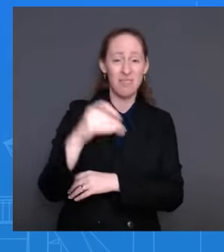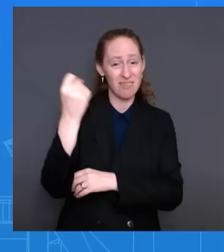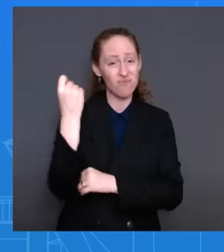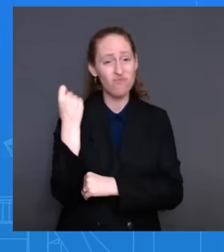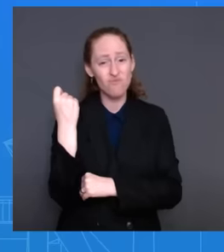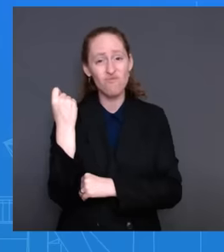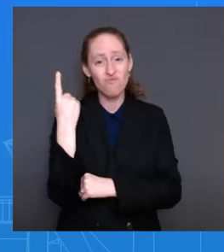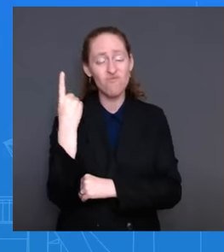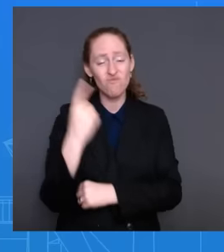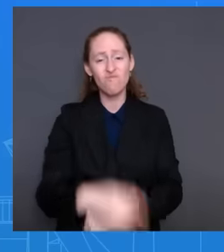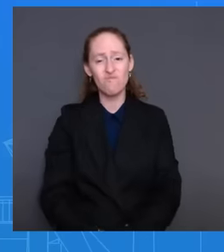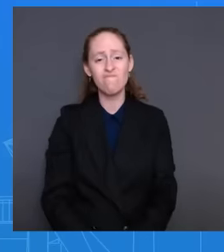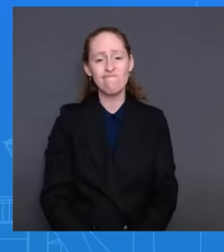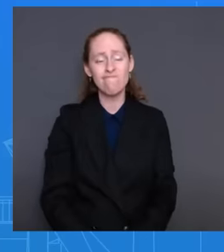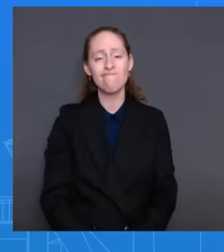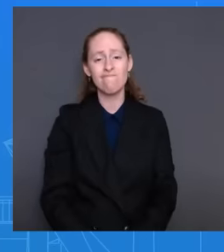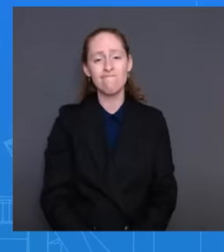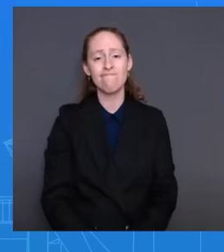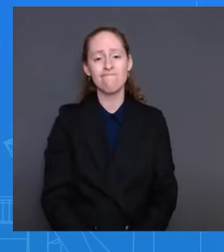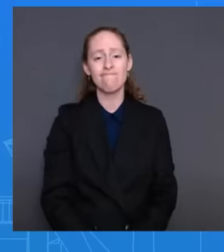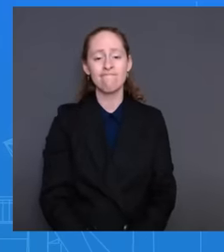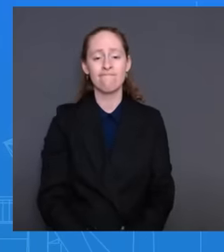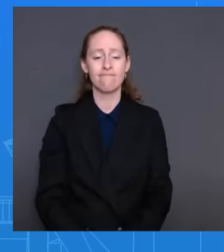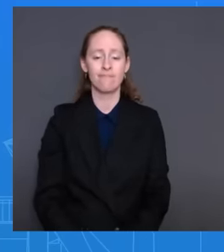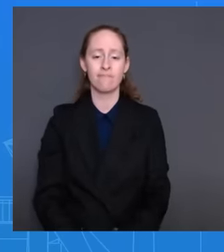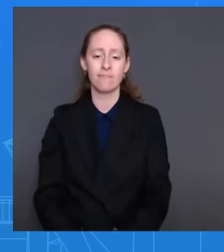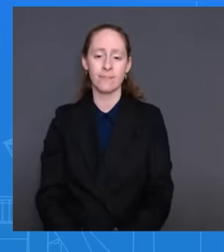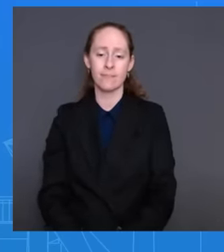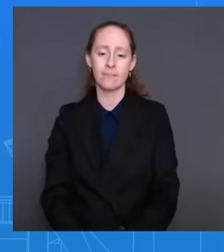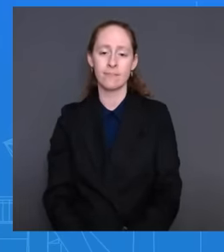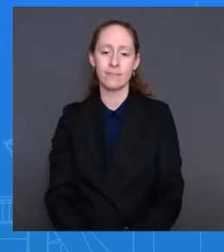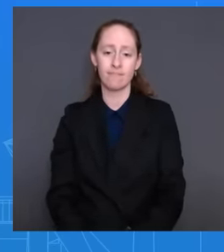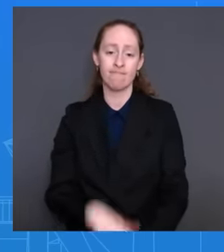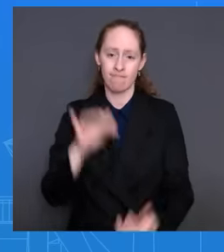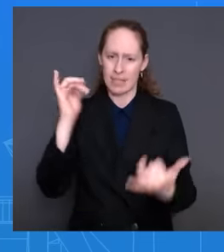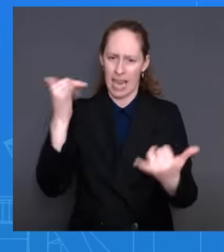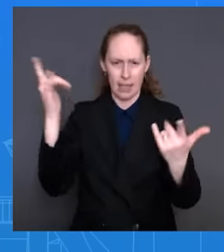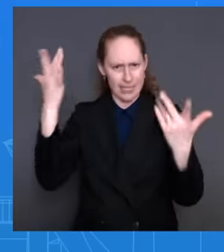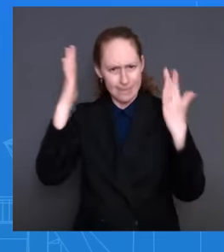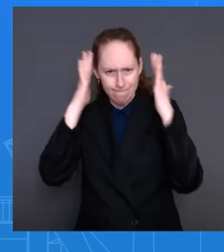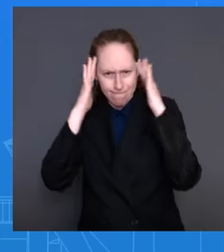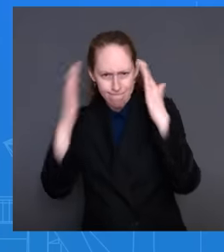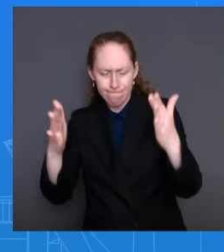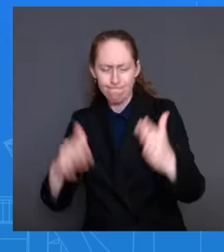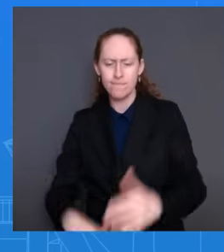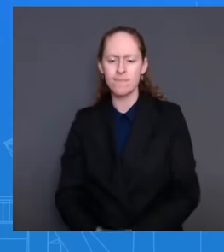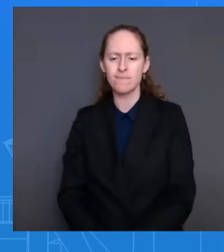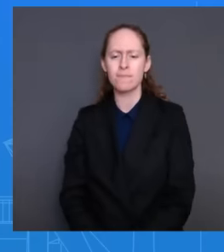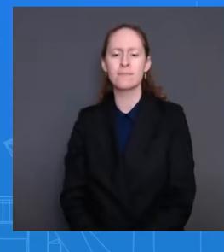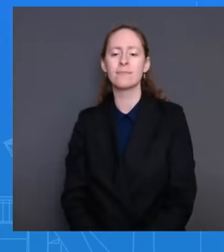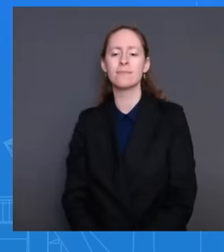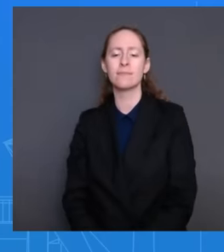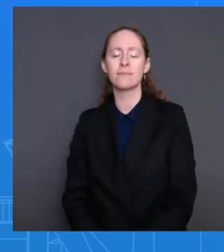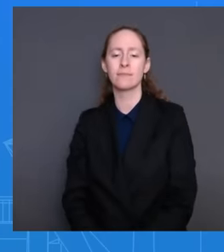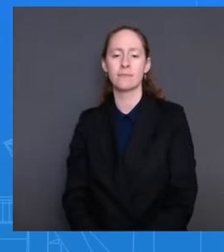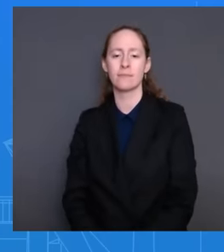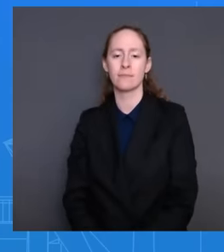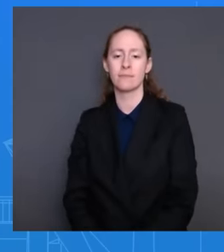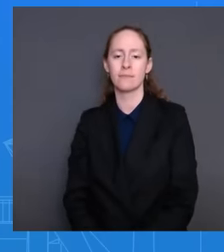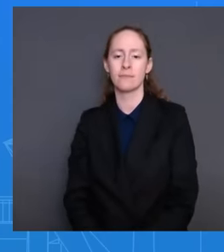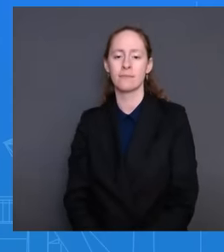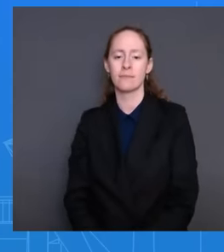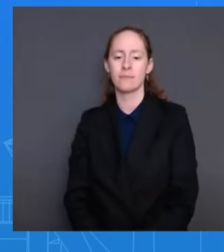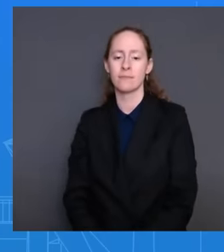as they are around their kitchen table. So that is his focus right now. Go ahead. The president has talked about understanding from his life experience